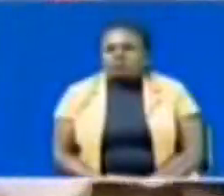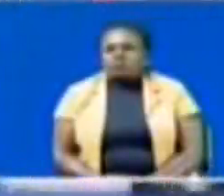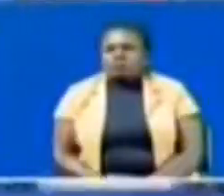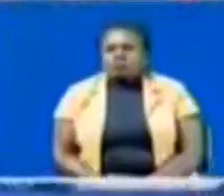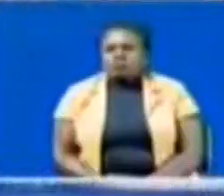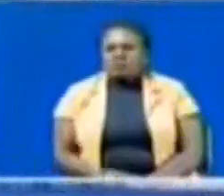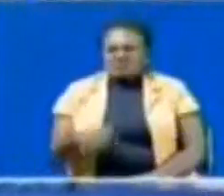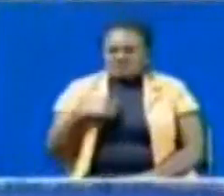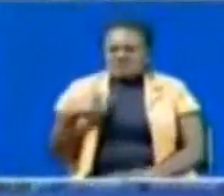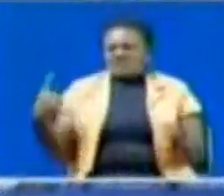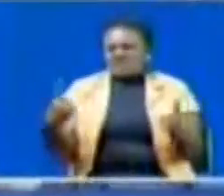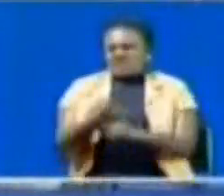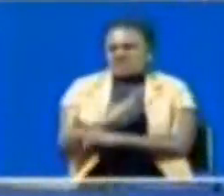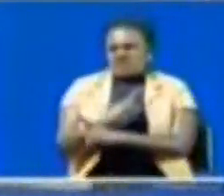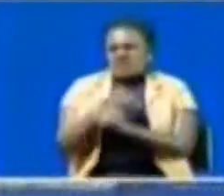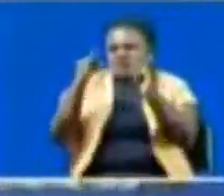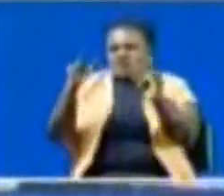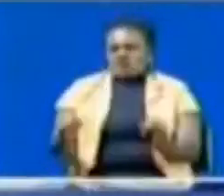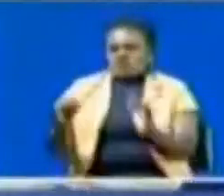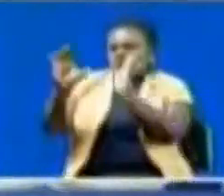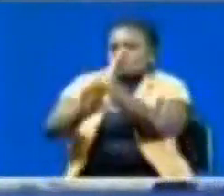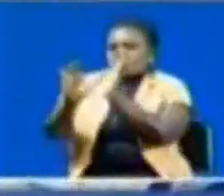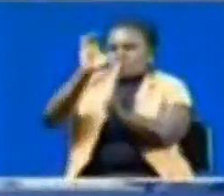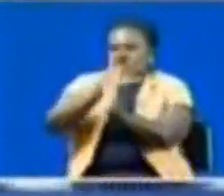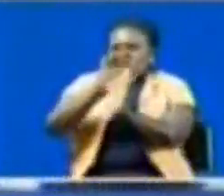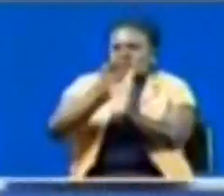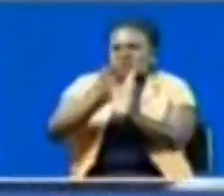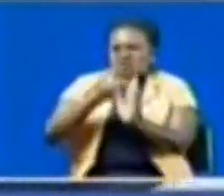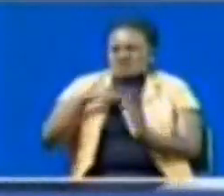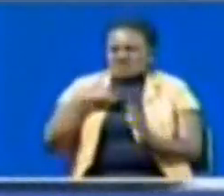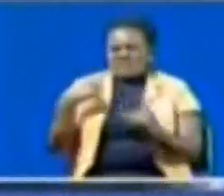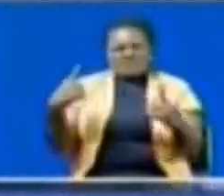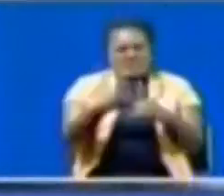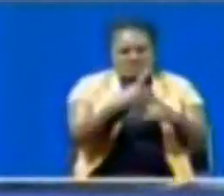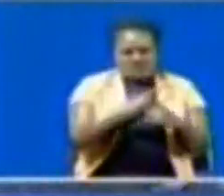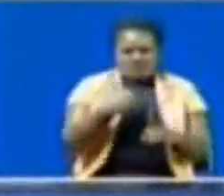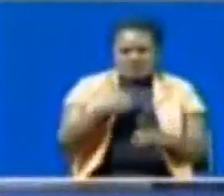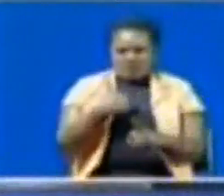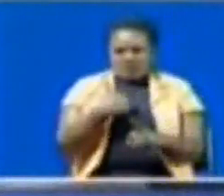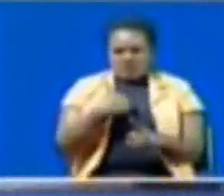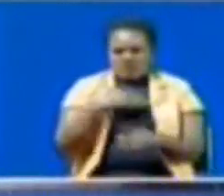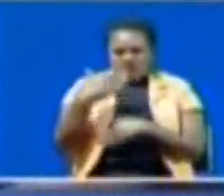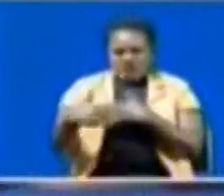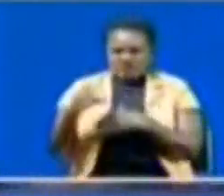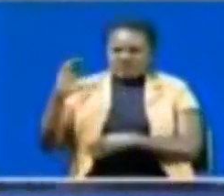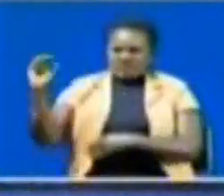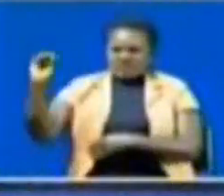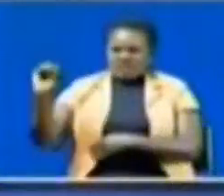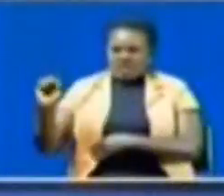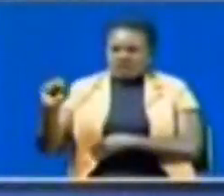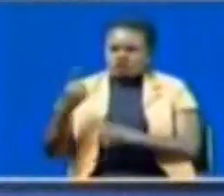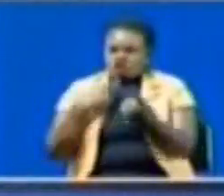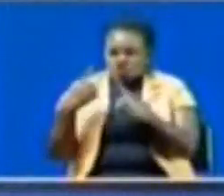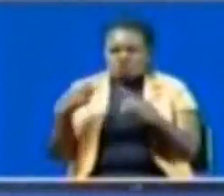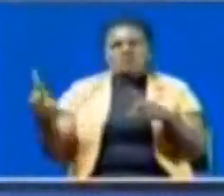However, there are mixed feelings about the new curriculum. We had mixed feelings, but at the end of it, after Amina talked, I think we are